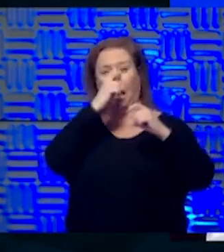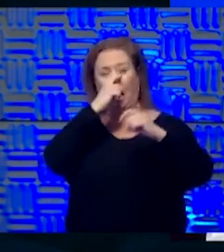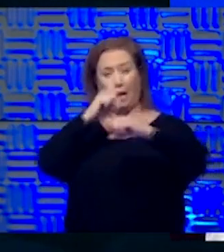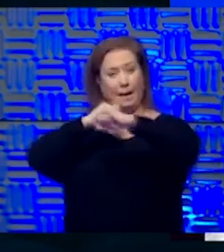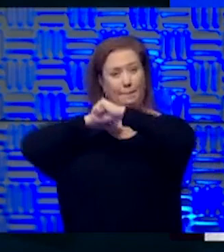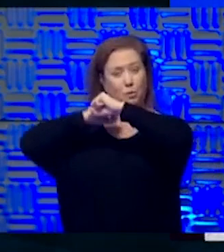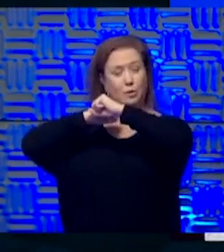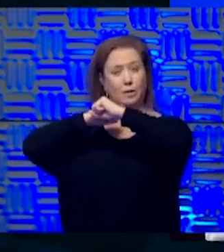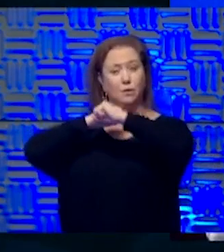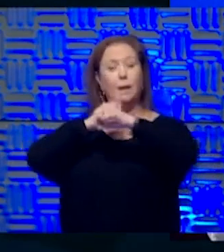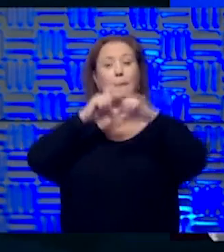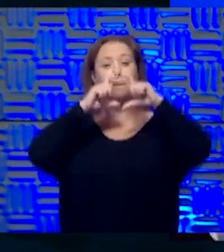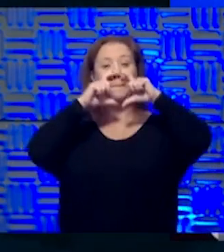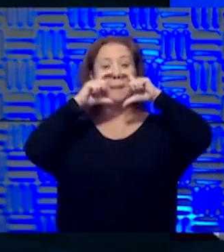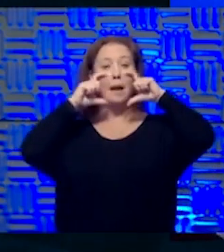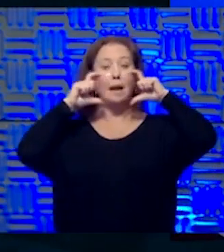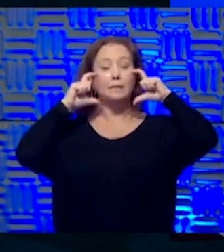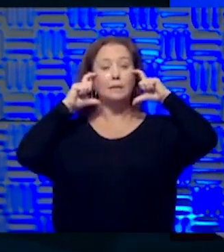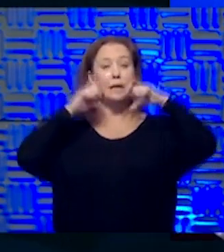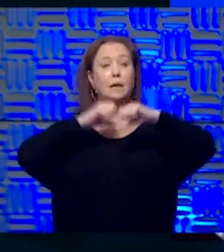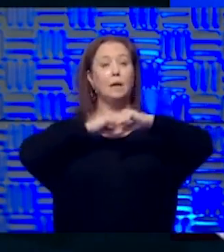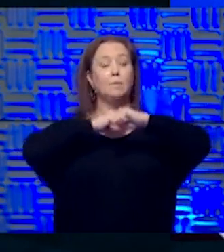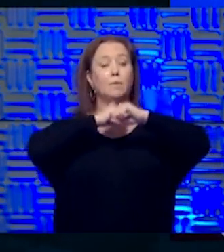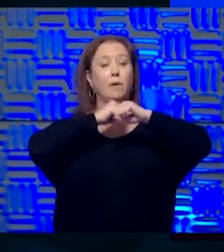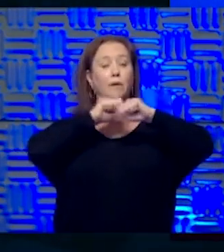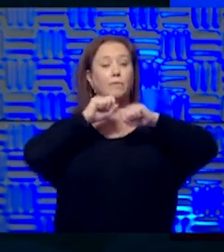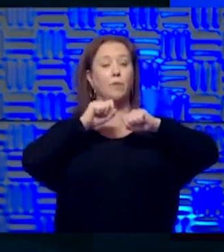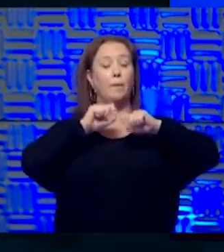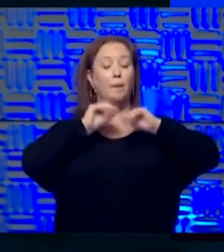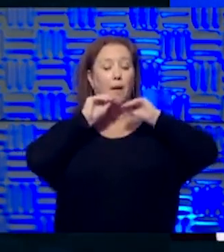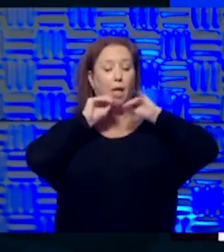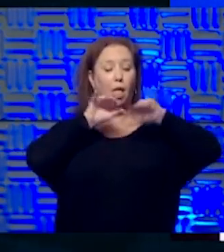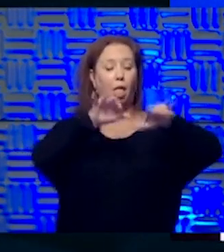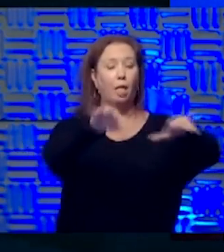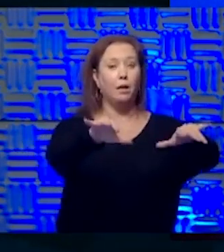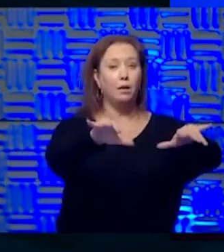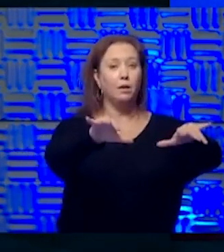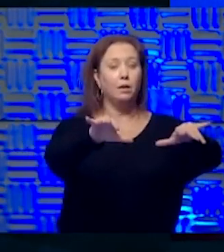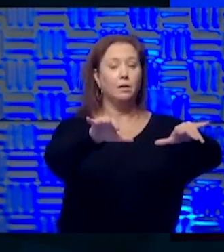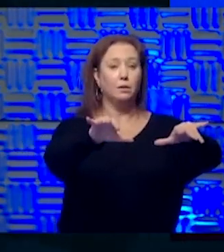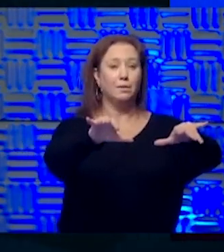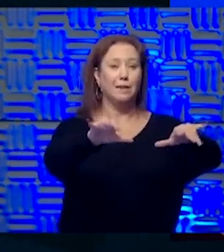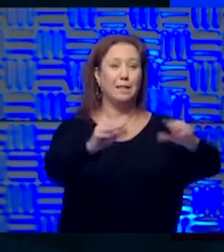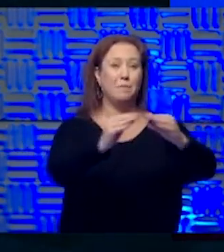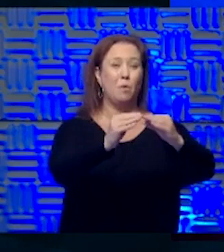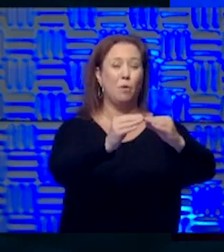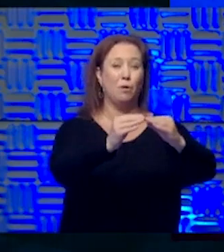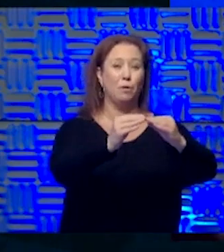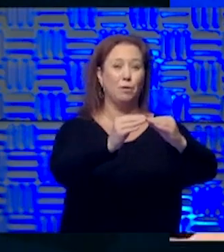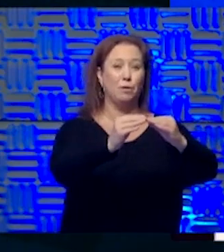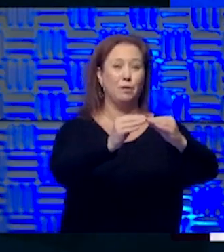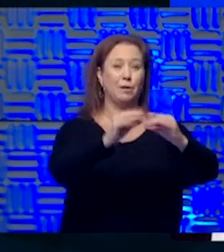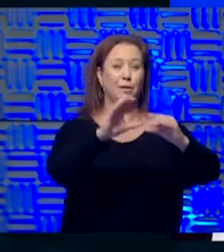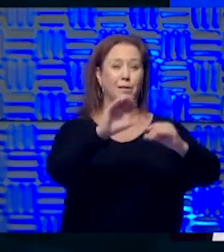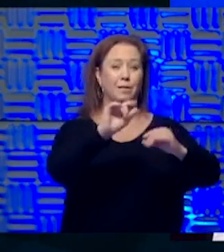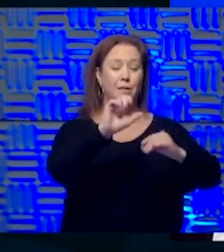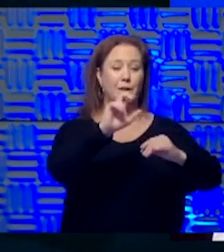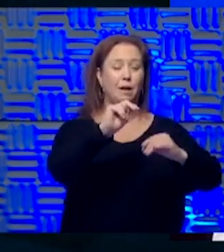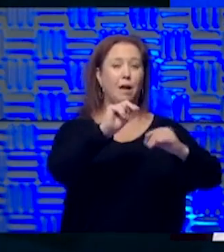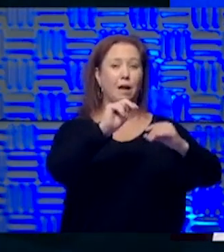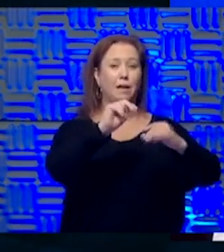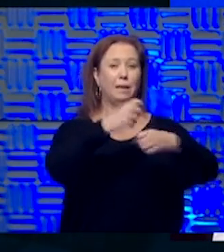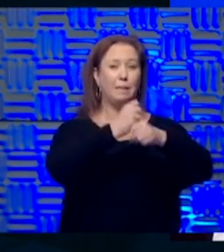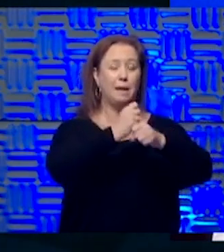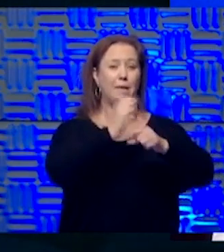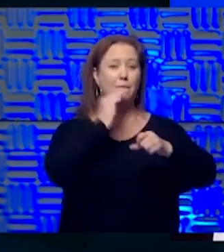remember that masks are as much to prevent secretions from us going to others, really more so for especially the cotton and the ones that were made